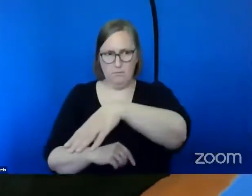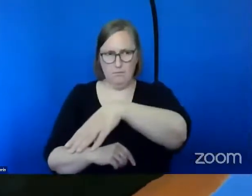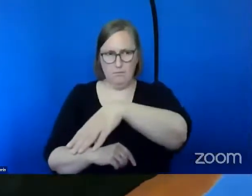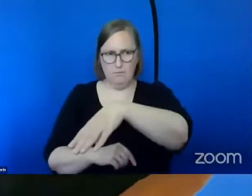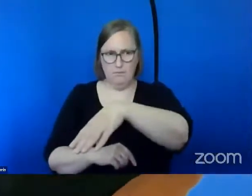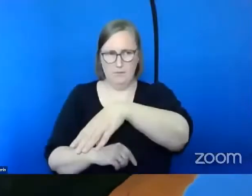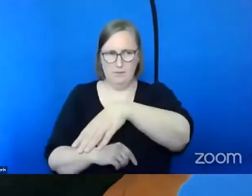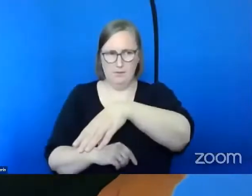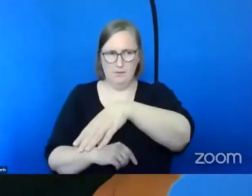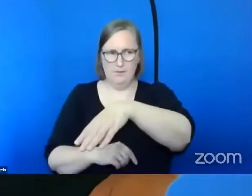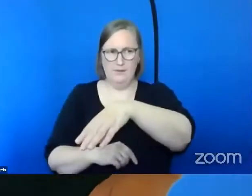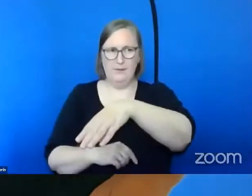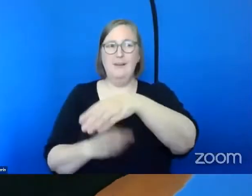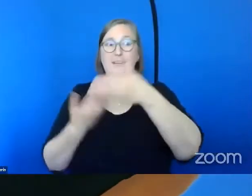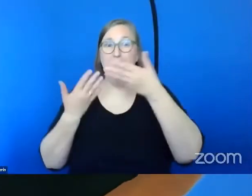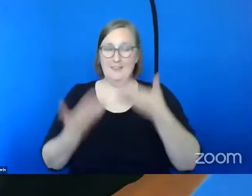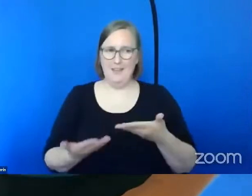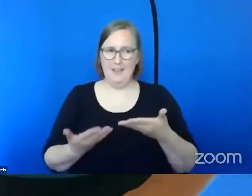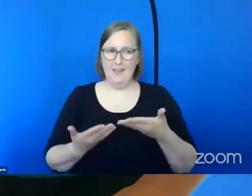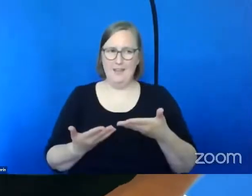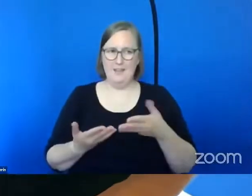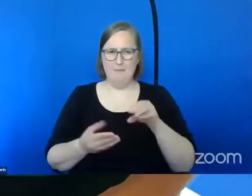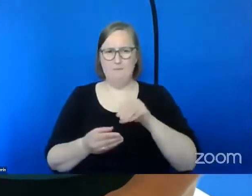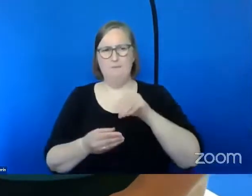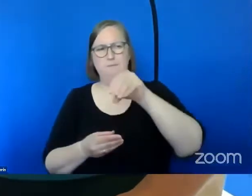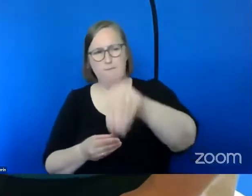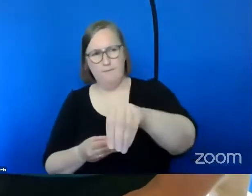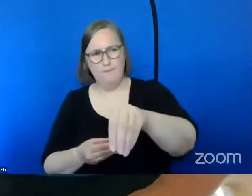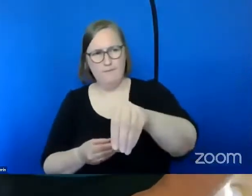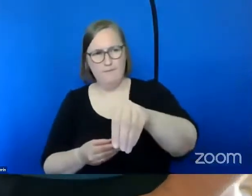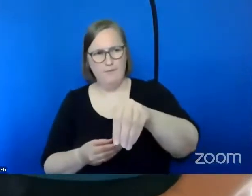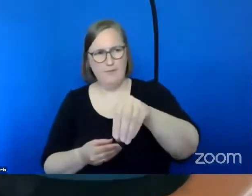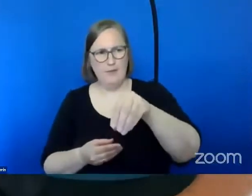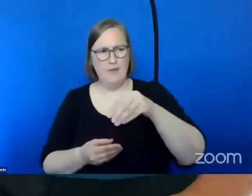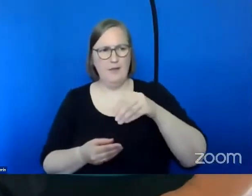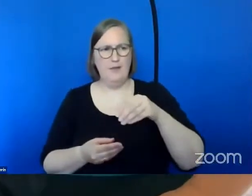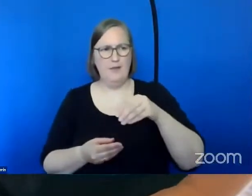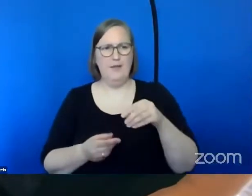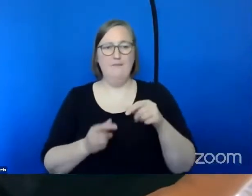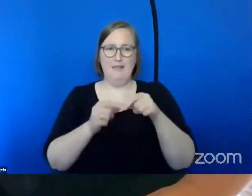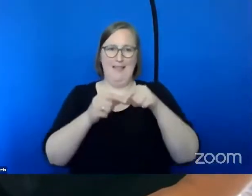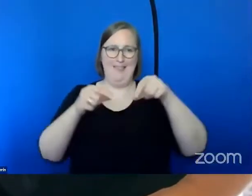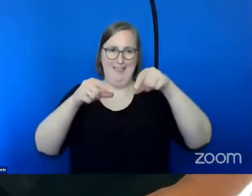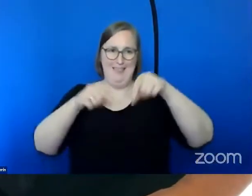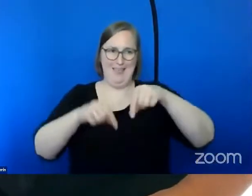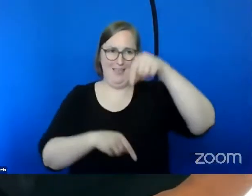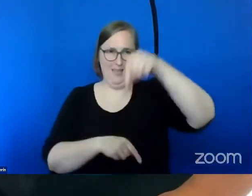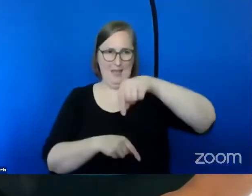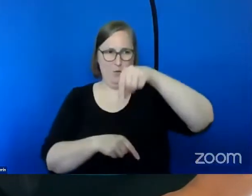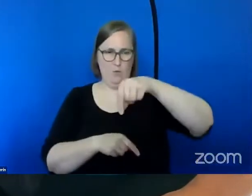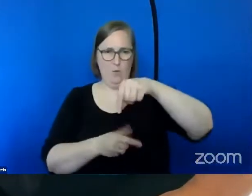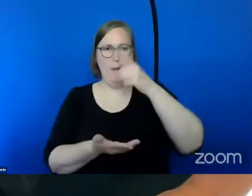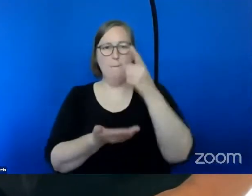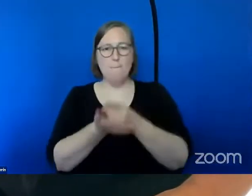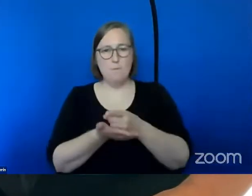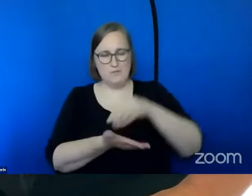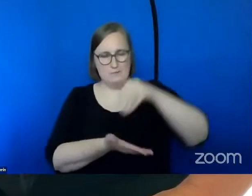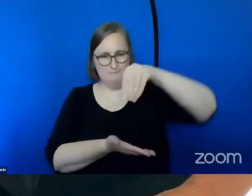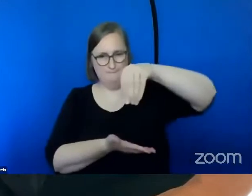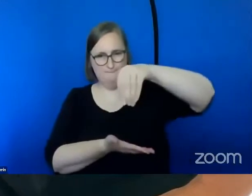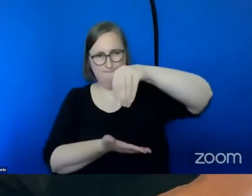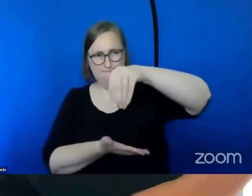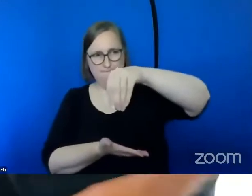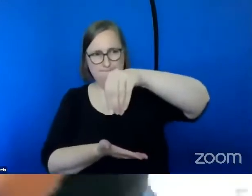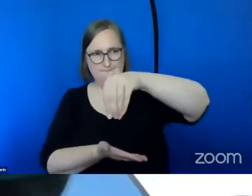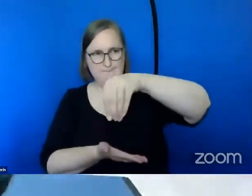Oh, it's nearly gone! Superb concentration to keep that brick